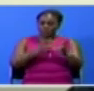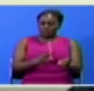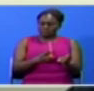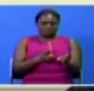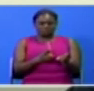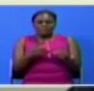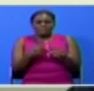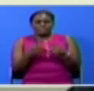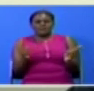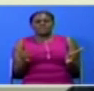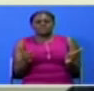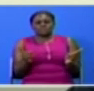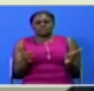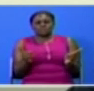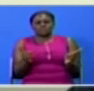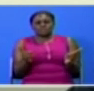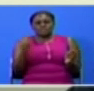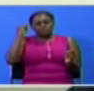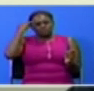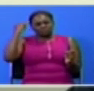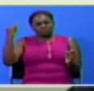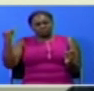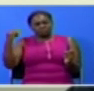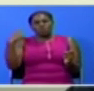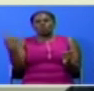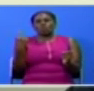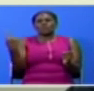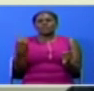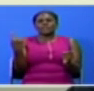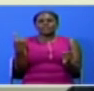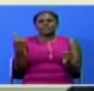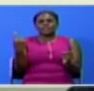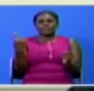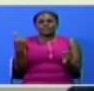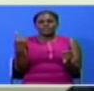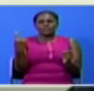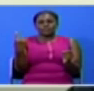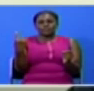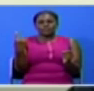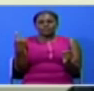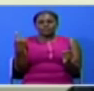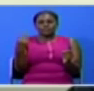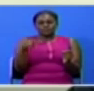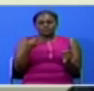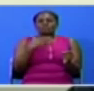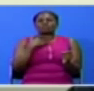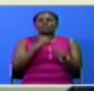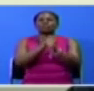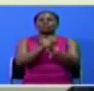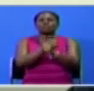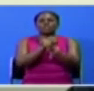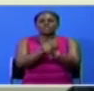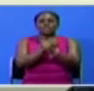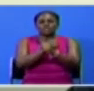rather is the product of machinations and intrigues by dominant actors in the telecommunication industry who are keen on protecting their